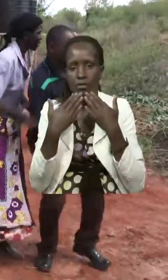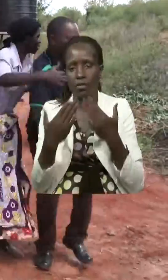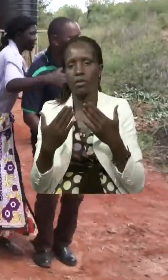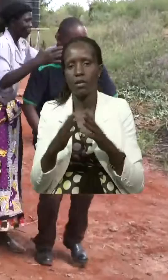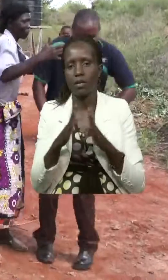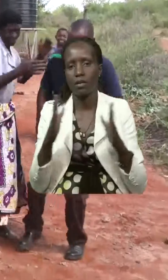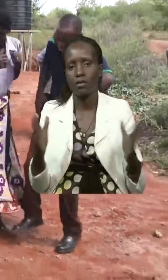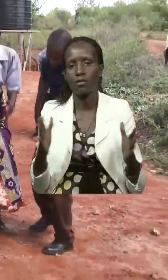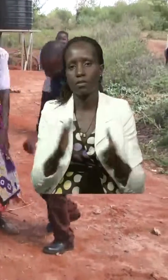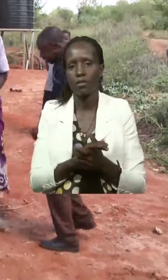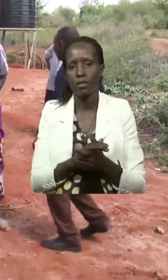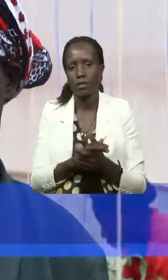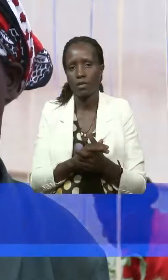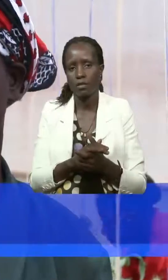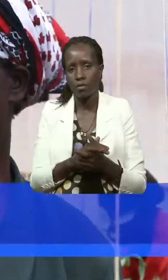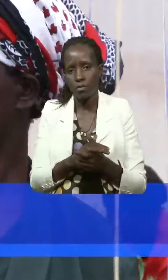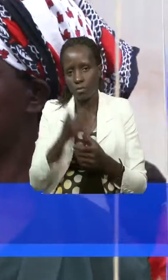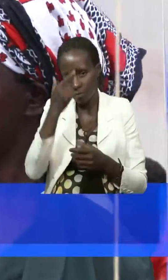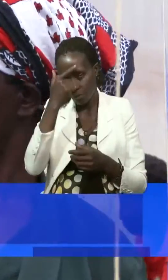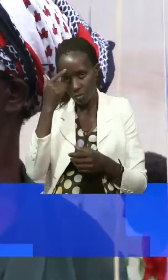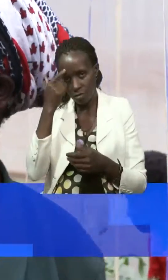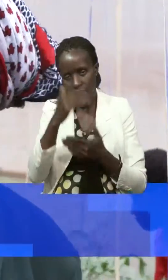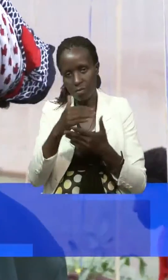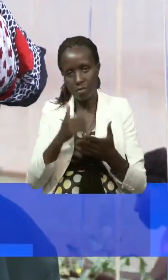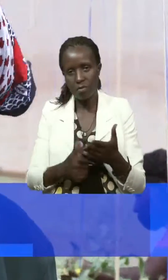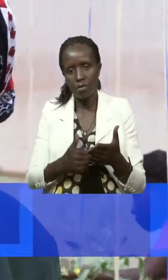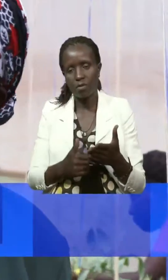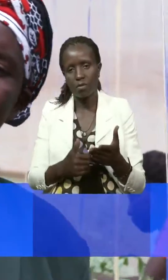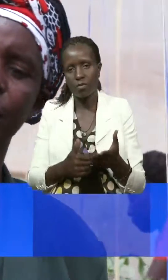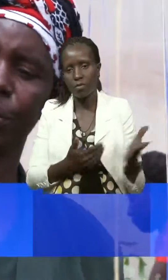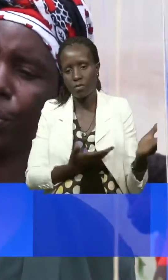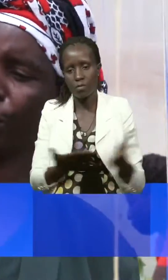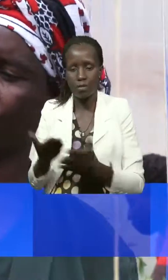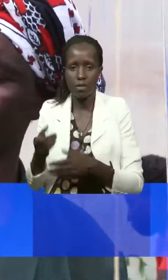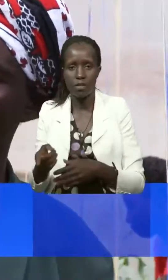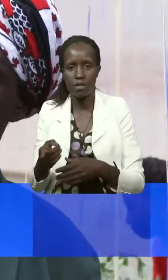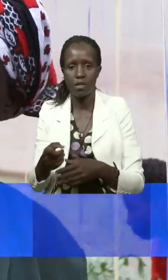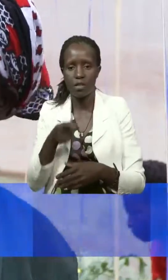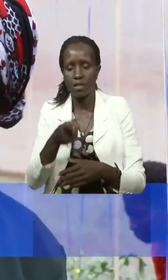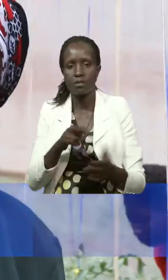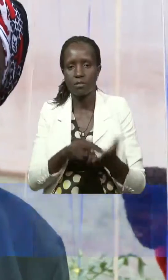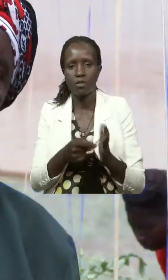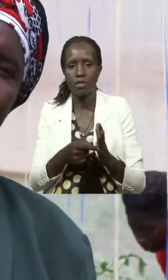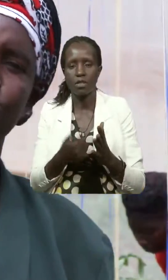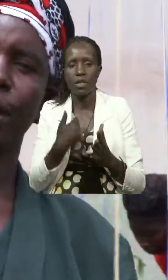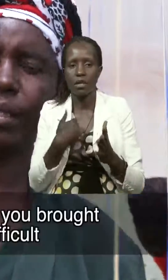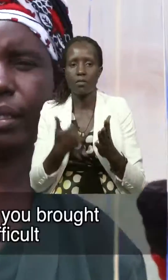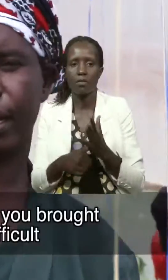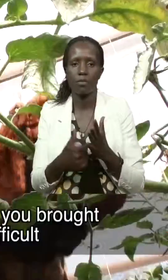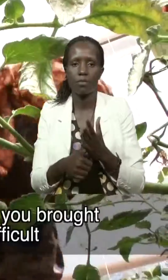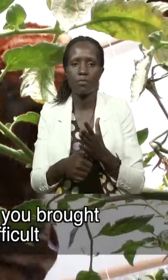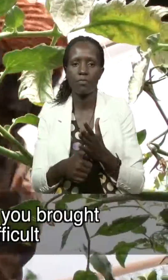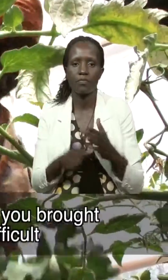Tunashukuru sana kwa vile kabla mjatuletea hizi vitu, huu mradi tulikuwa